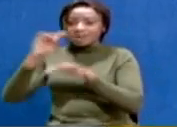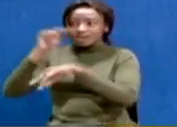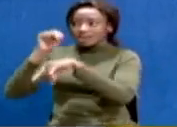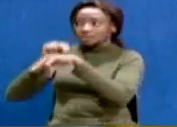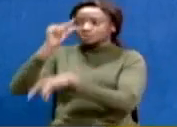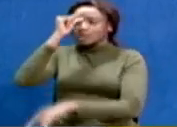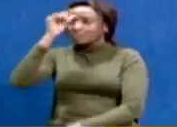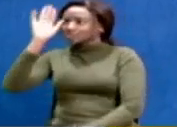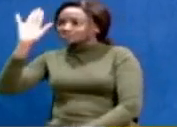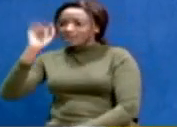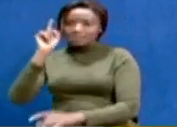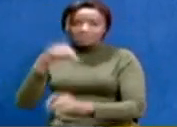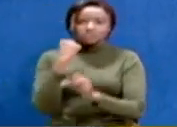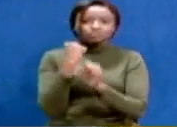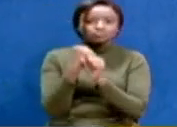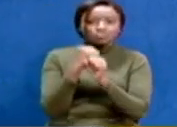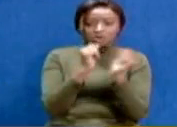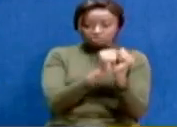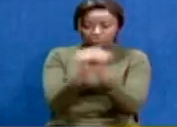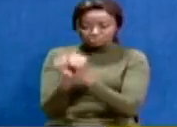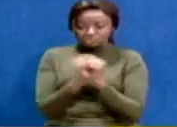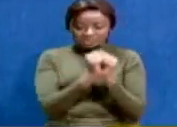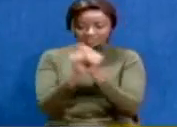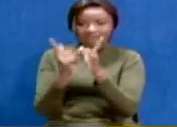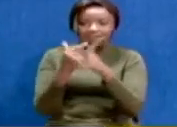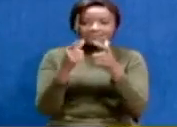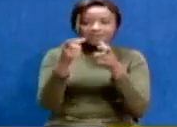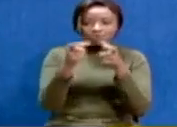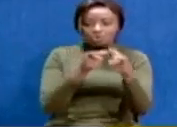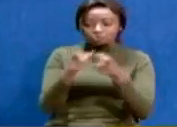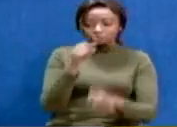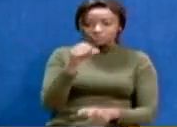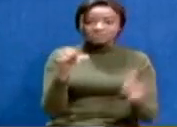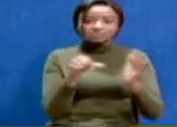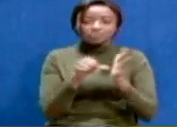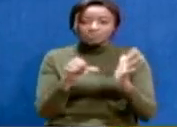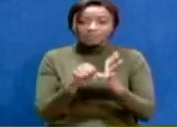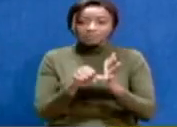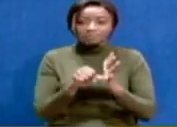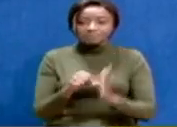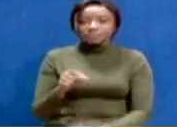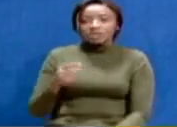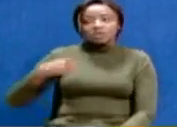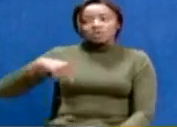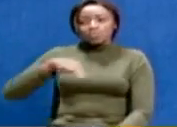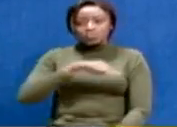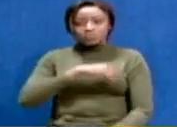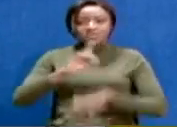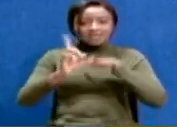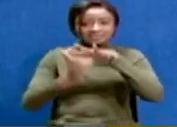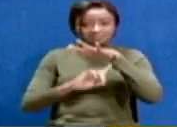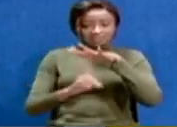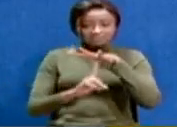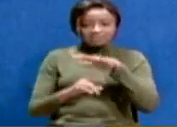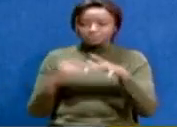order to control this pandemic. As a ministry, we have worked and will